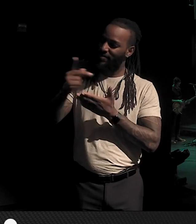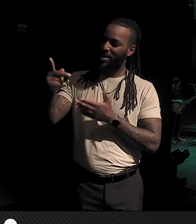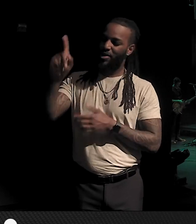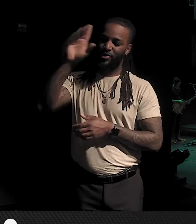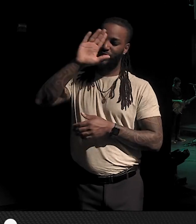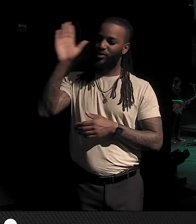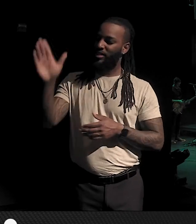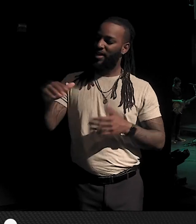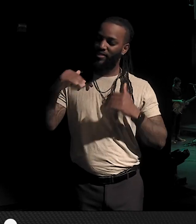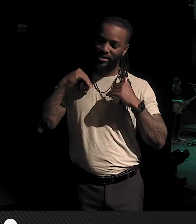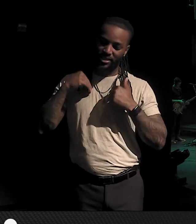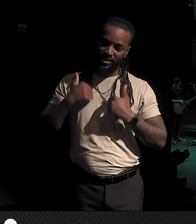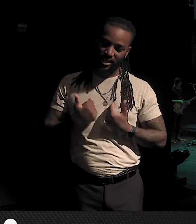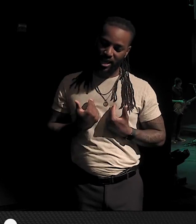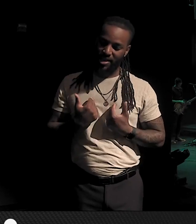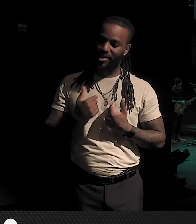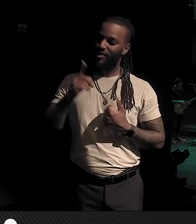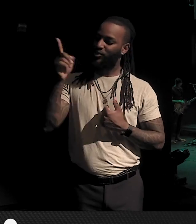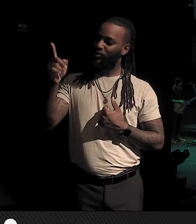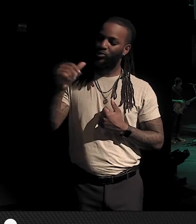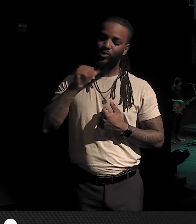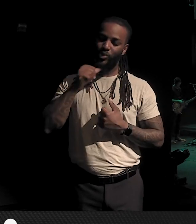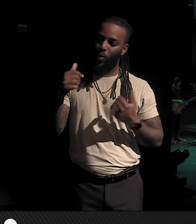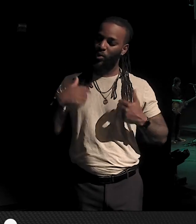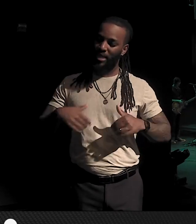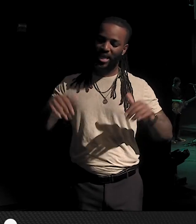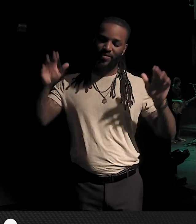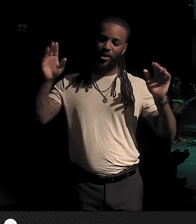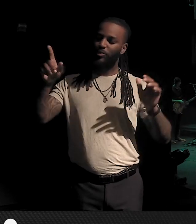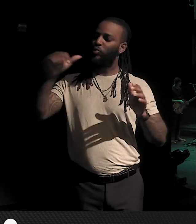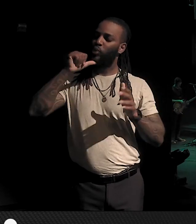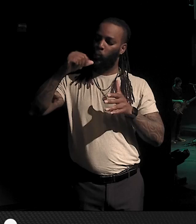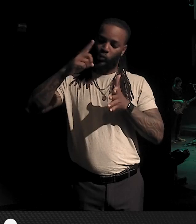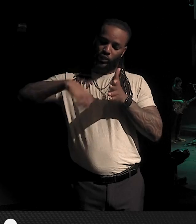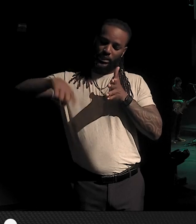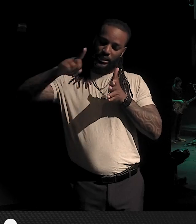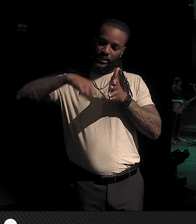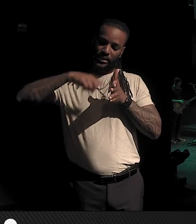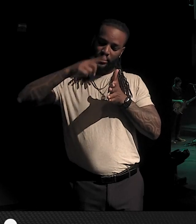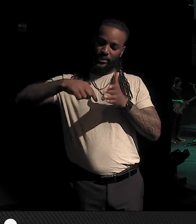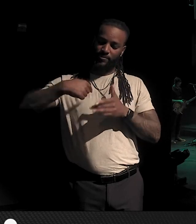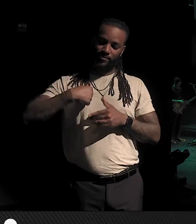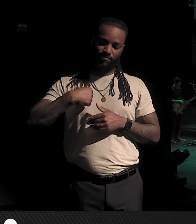fatigue, you who don't keep a record of wrong,